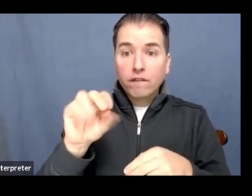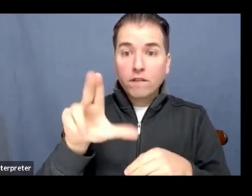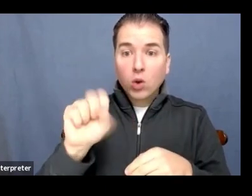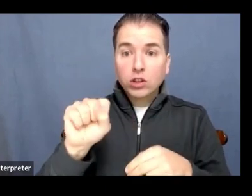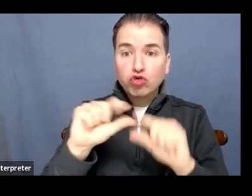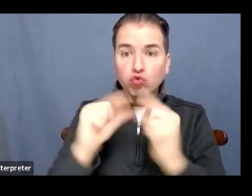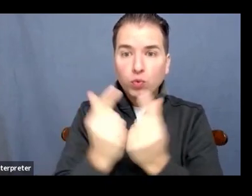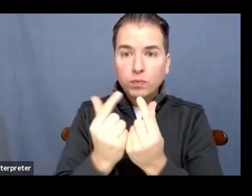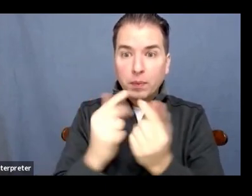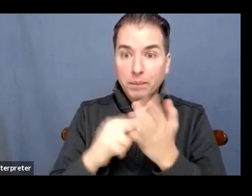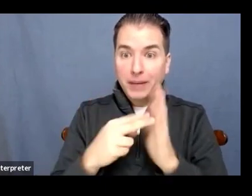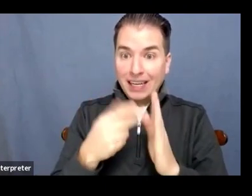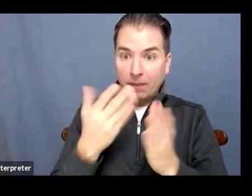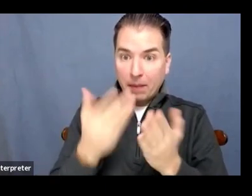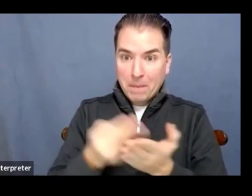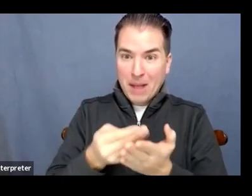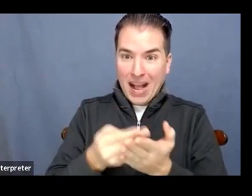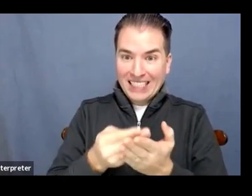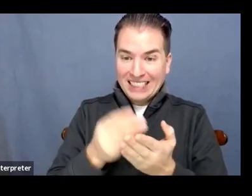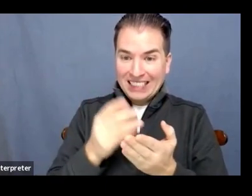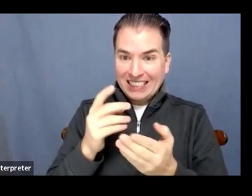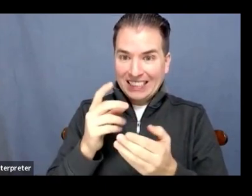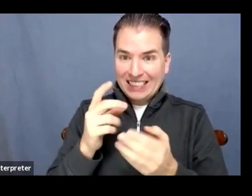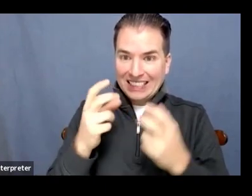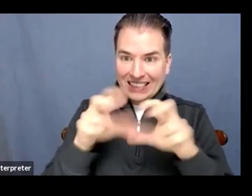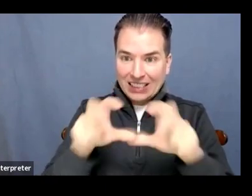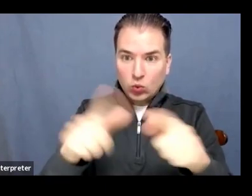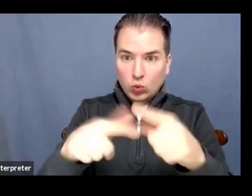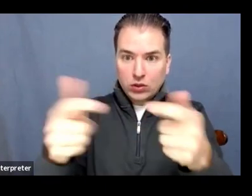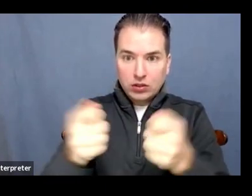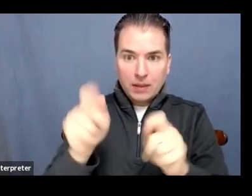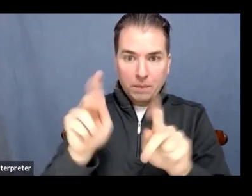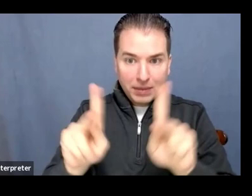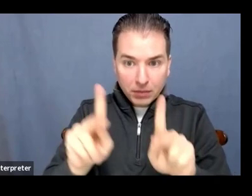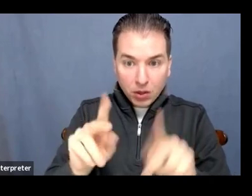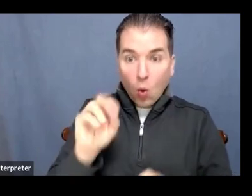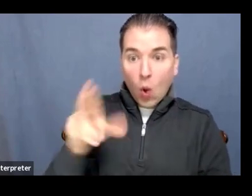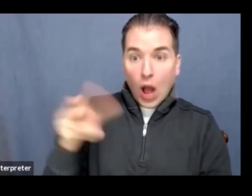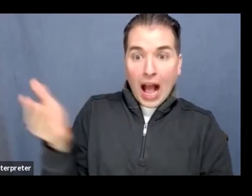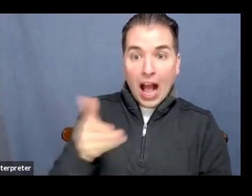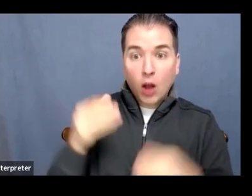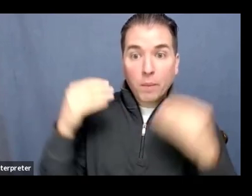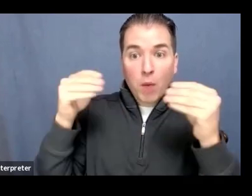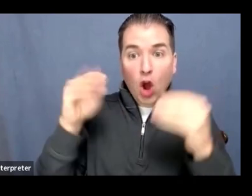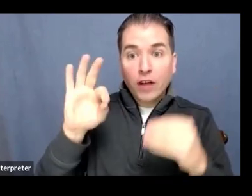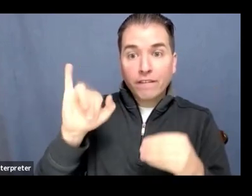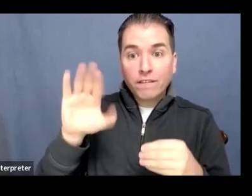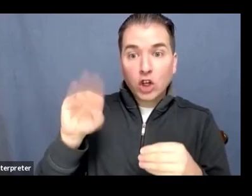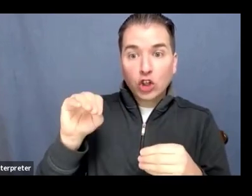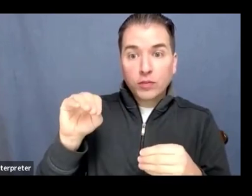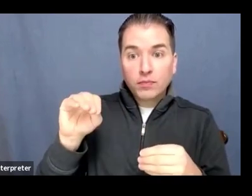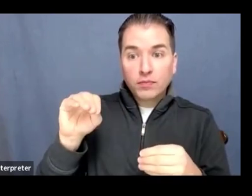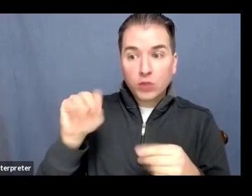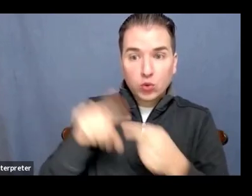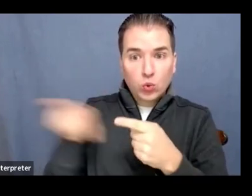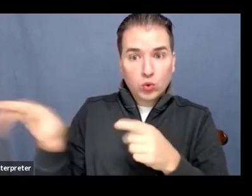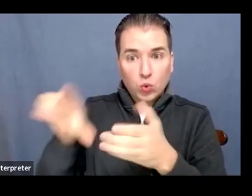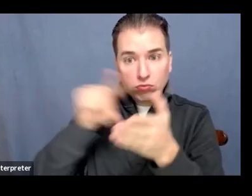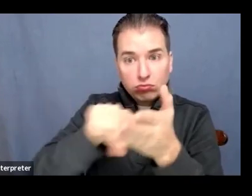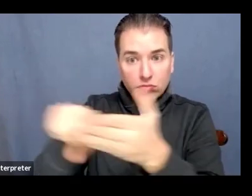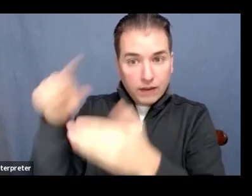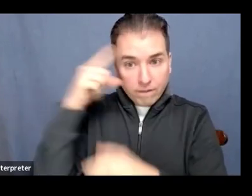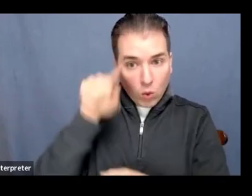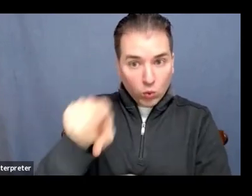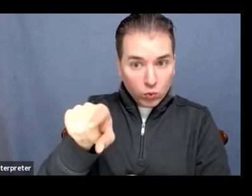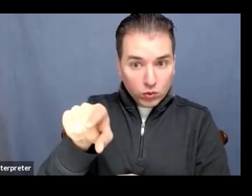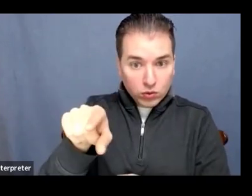little more money, you can do some concept testing again through a market research firm, or you can conduct a fairly extensive